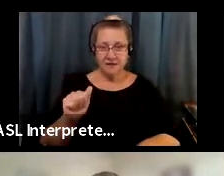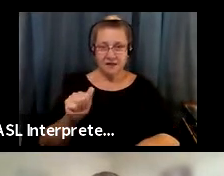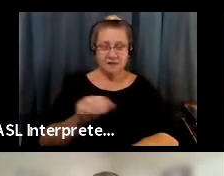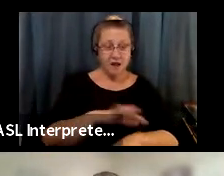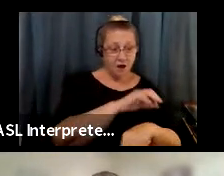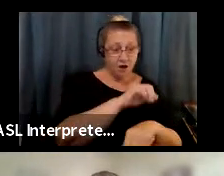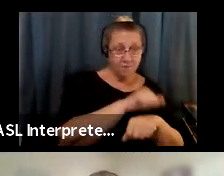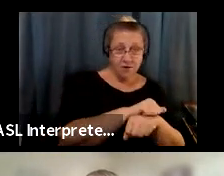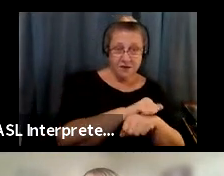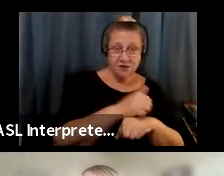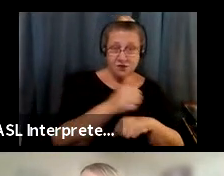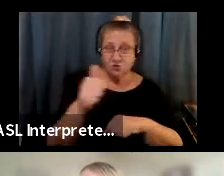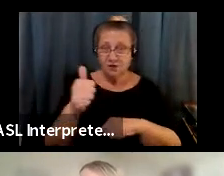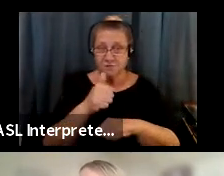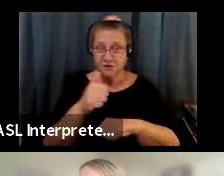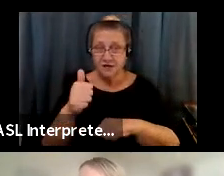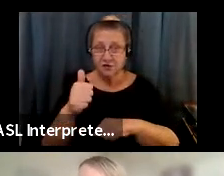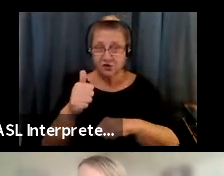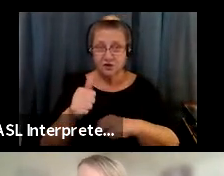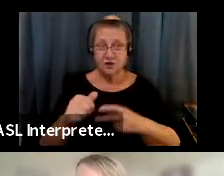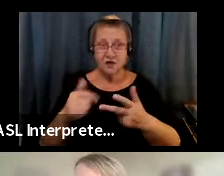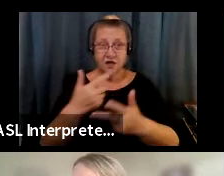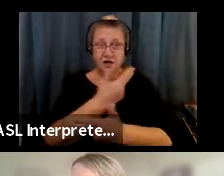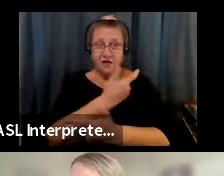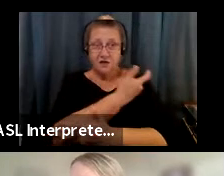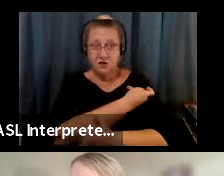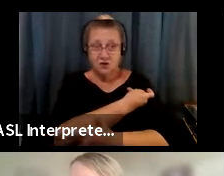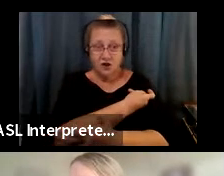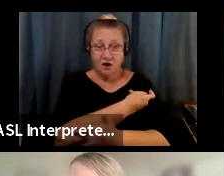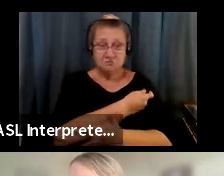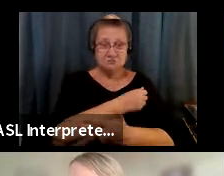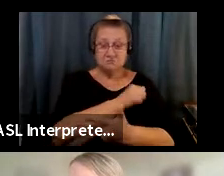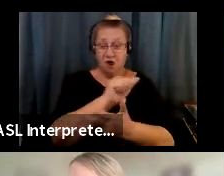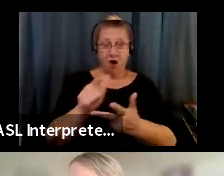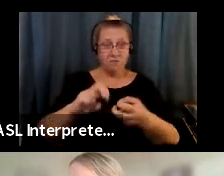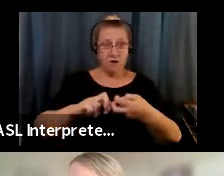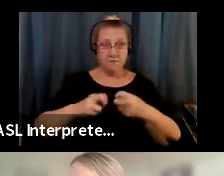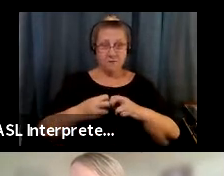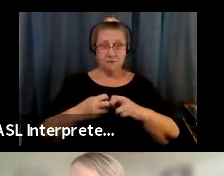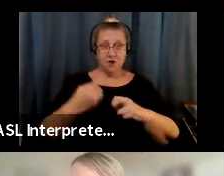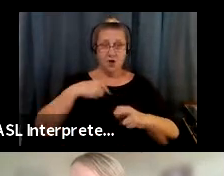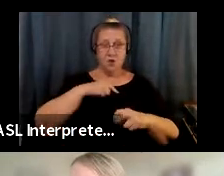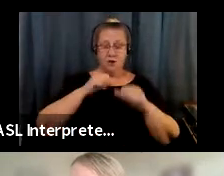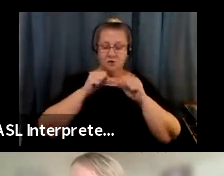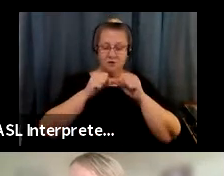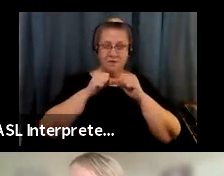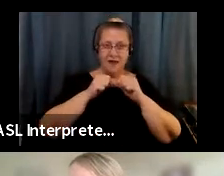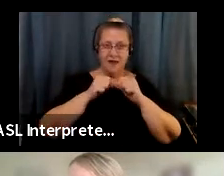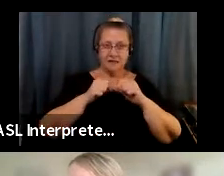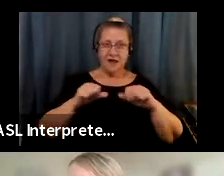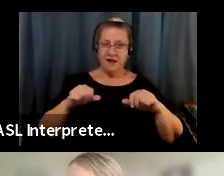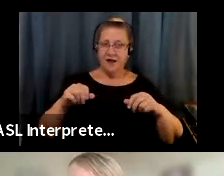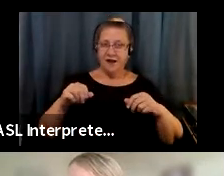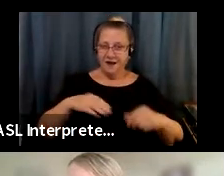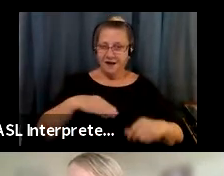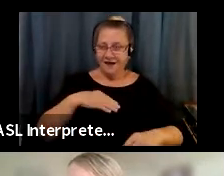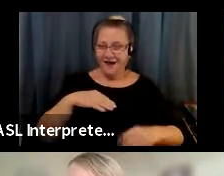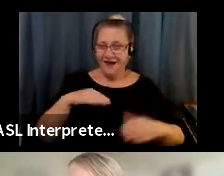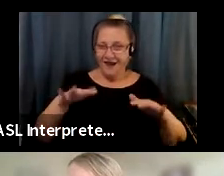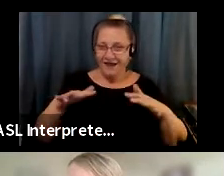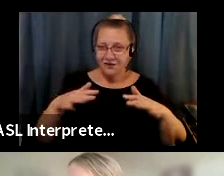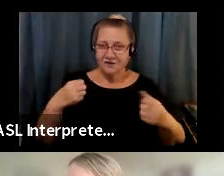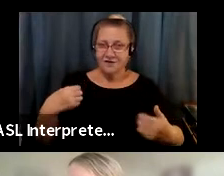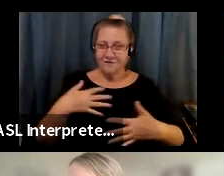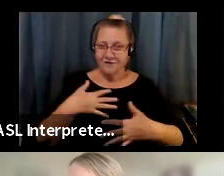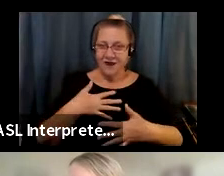appointments to transportation, getting the shot. We remain anxious about people with disabilities and older persons who need house